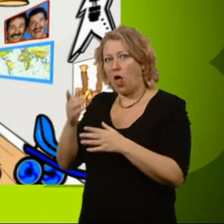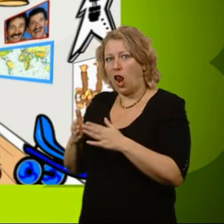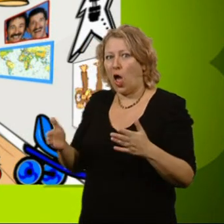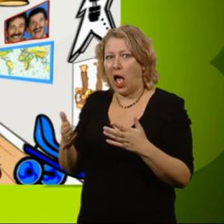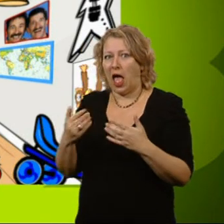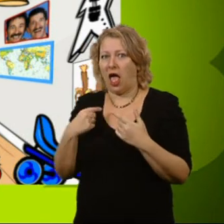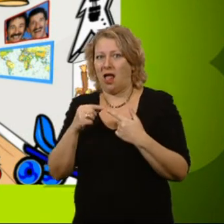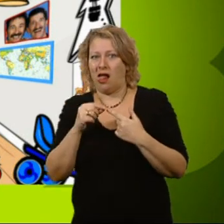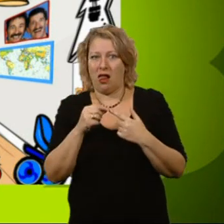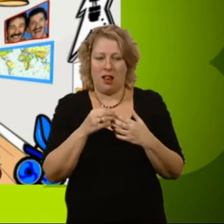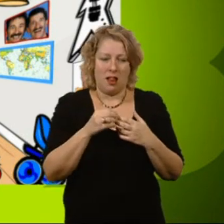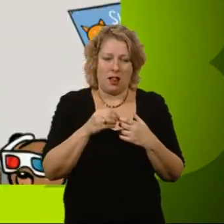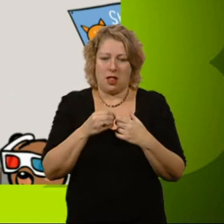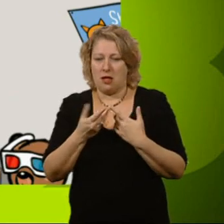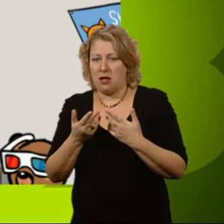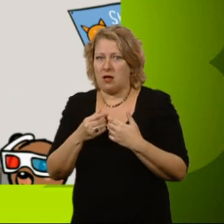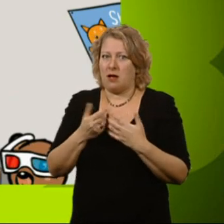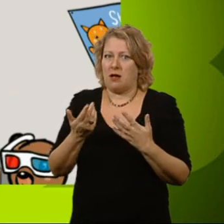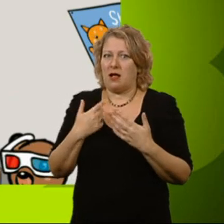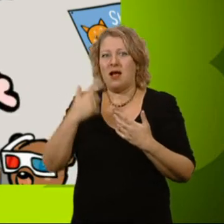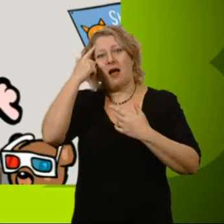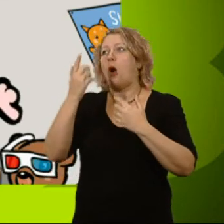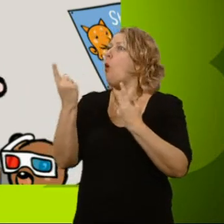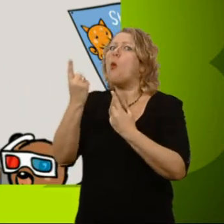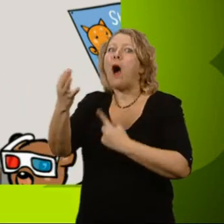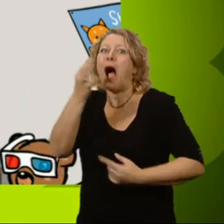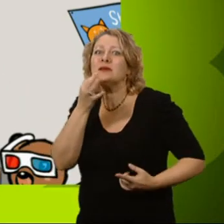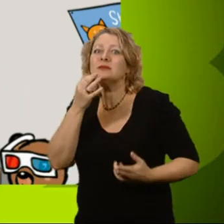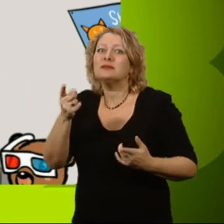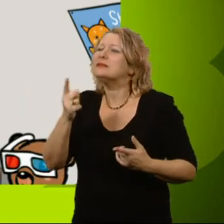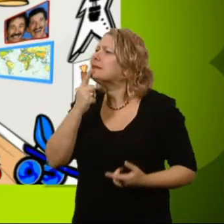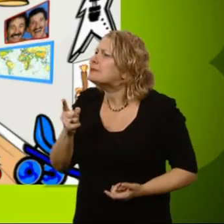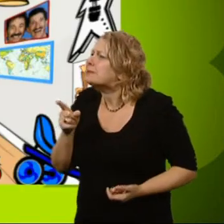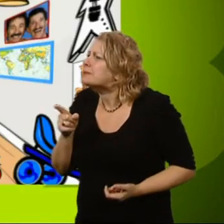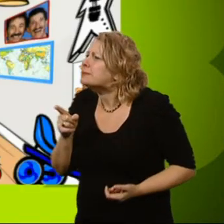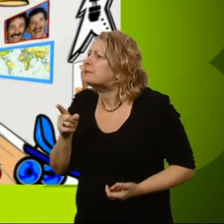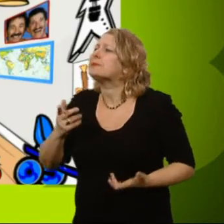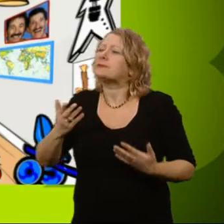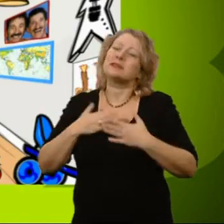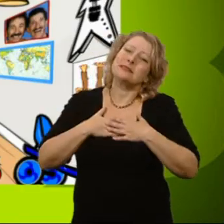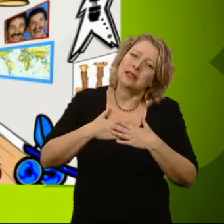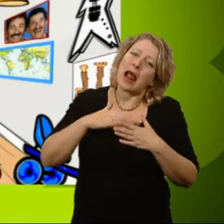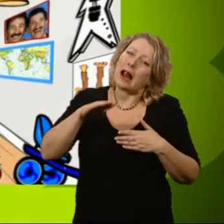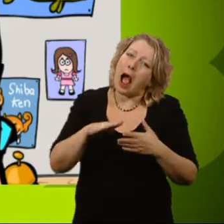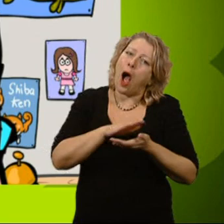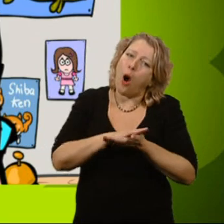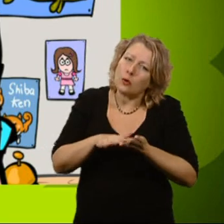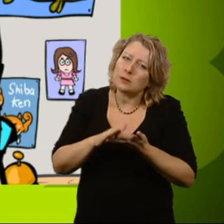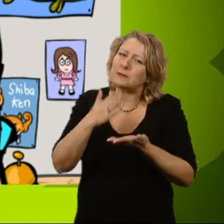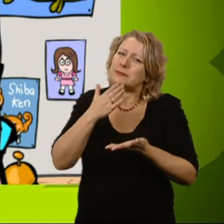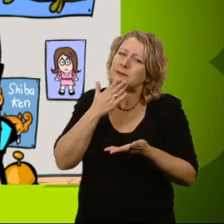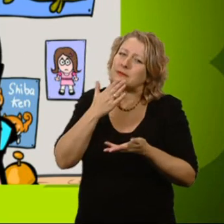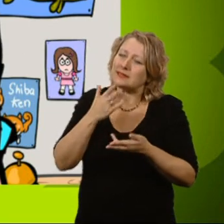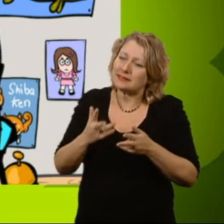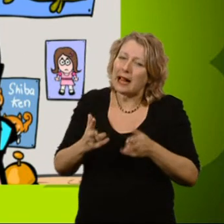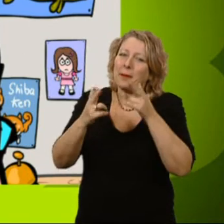longer. Well, let's get on with another request, which says, Dearest Little Howard, please, please, please